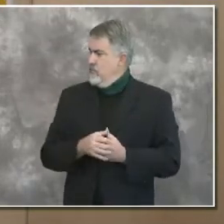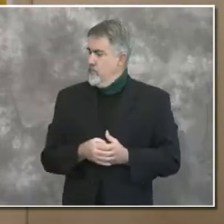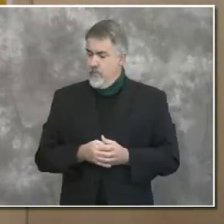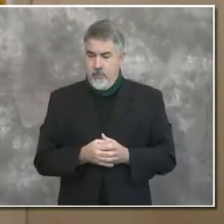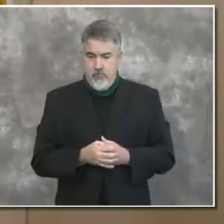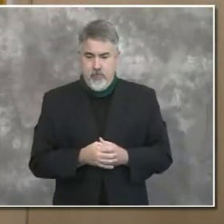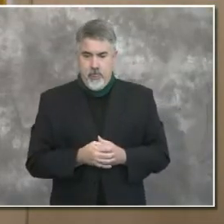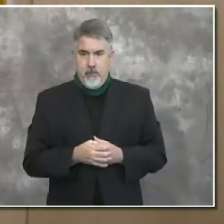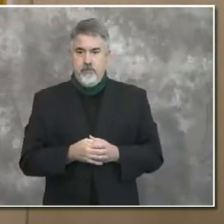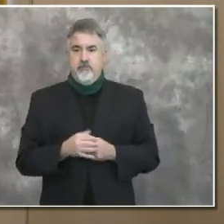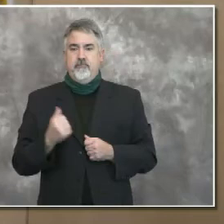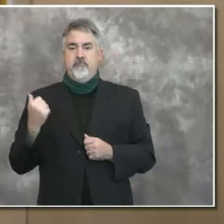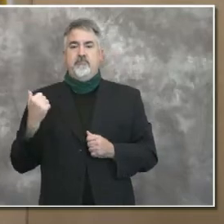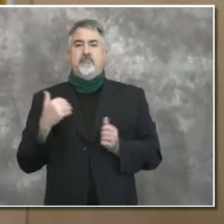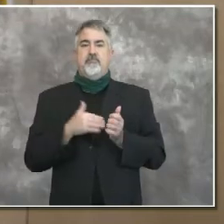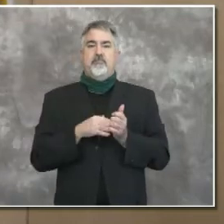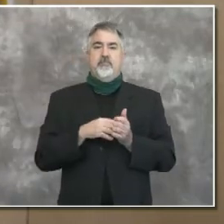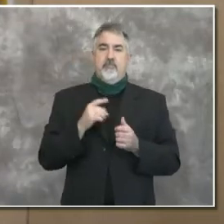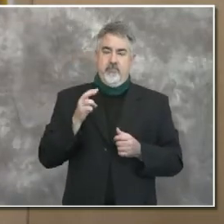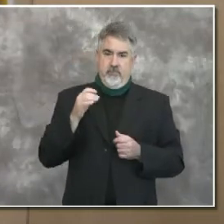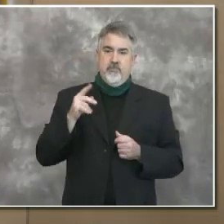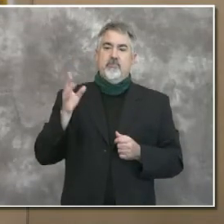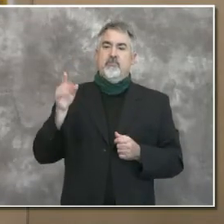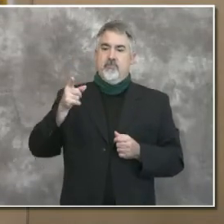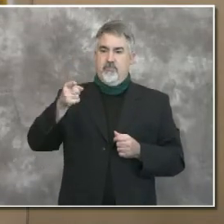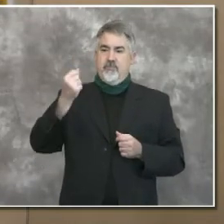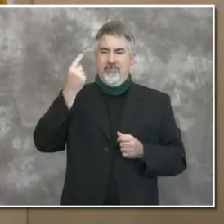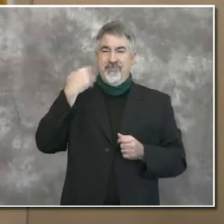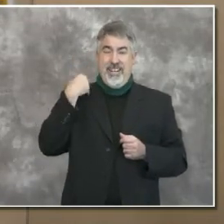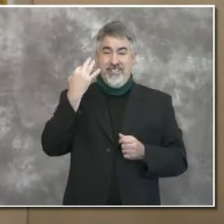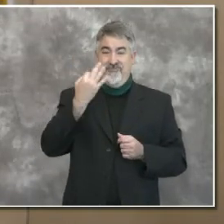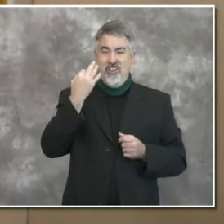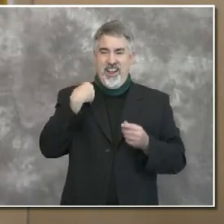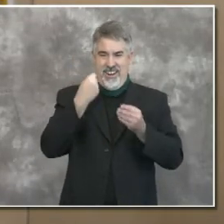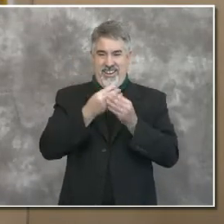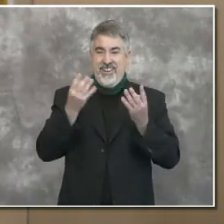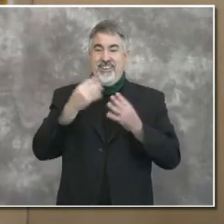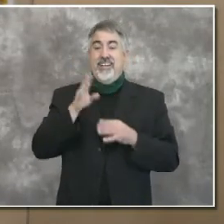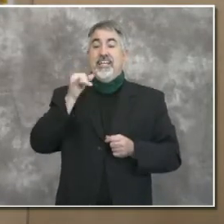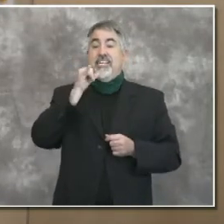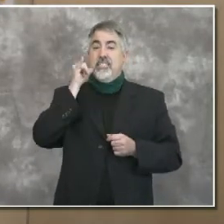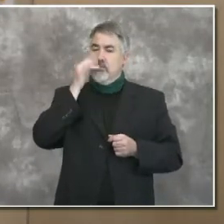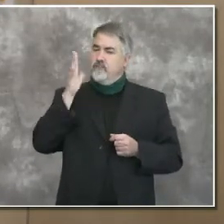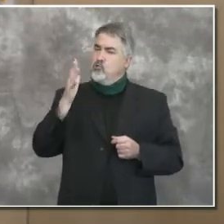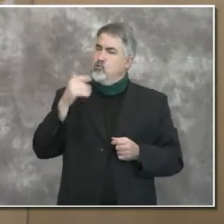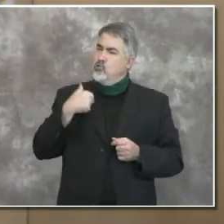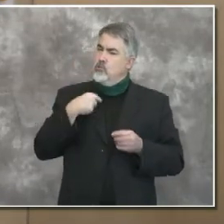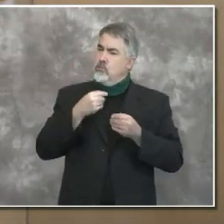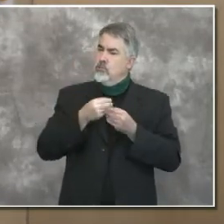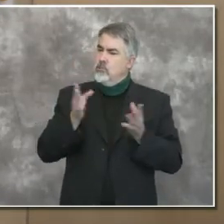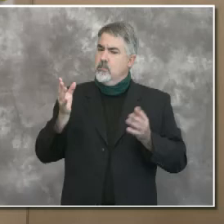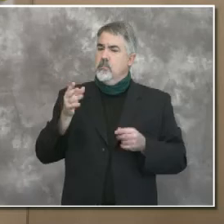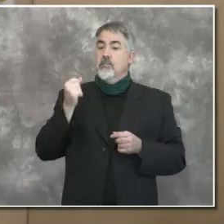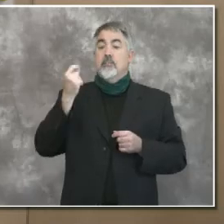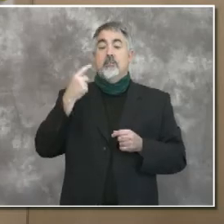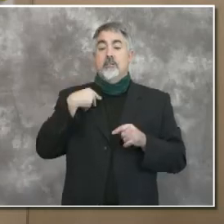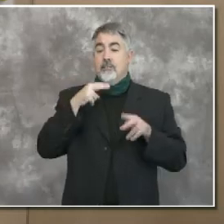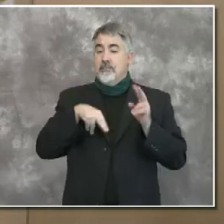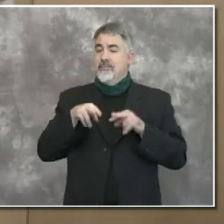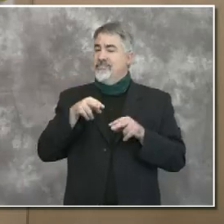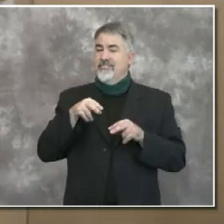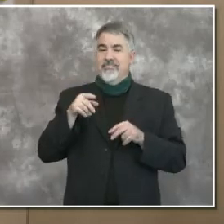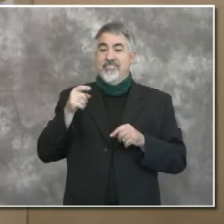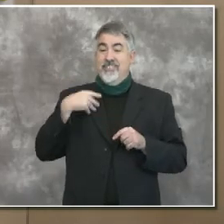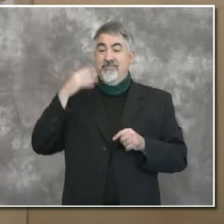Well, we shared that data on Friday, and then I reviewed it again yesterday. And if you noticed during my